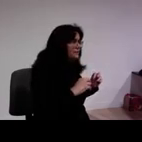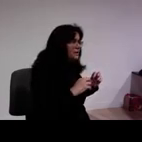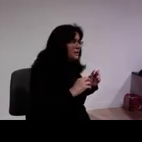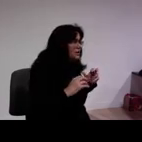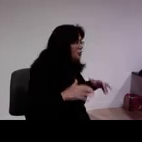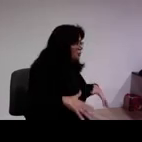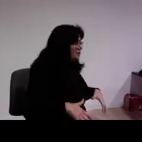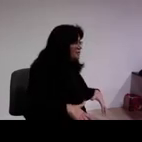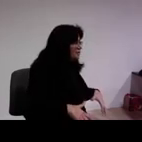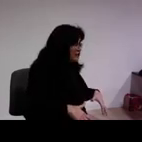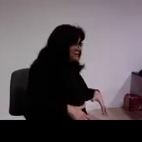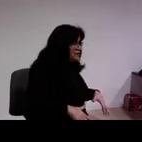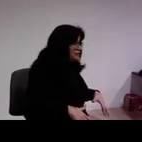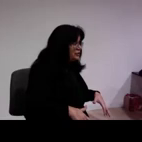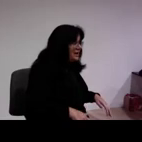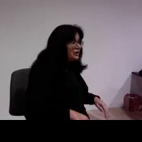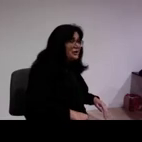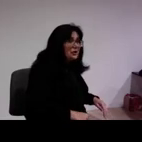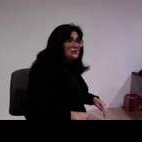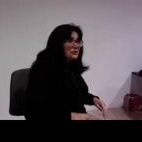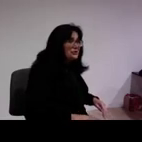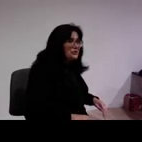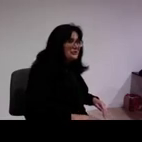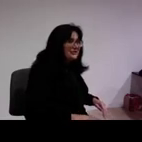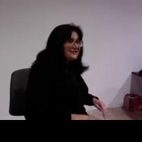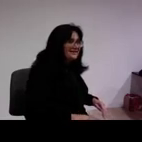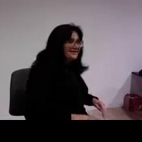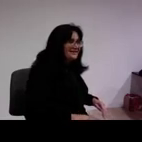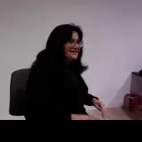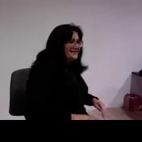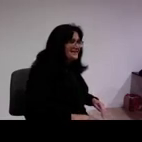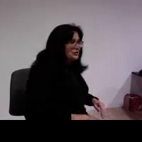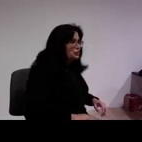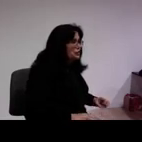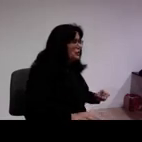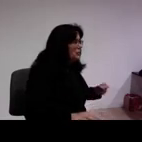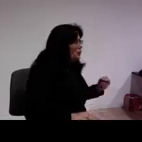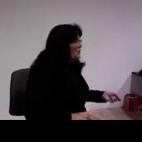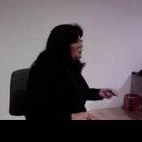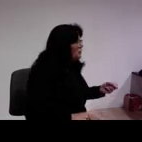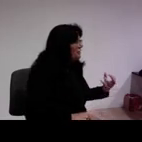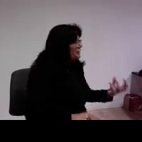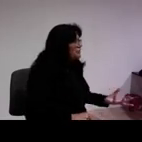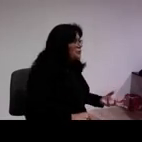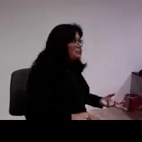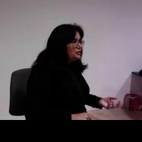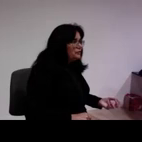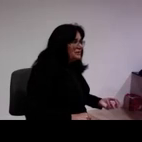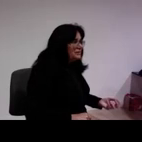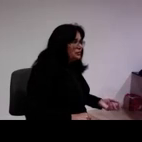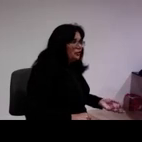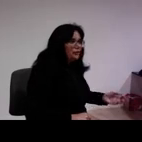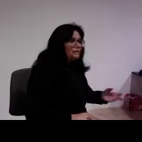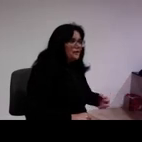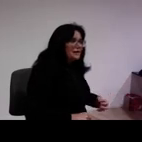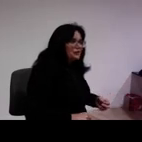beard, he wore a safari suit and knee-high socks. So whether or not it was from